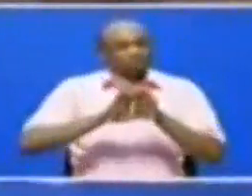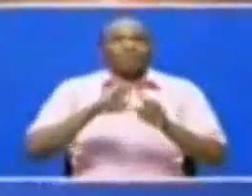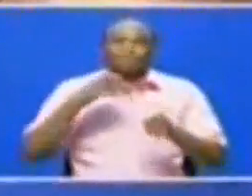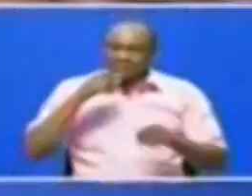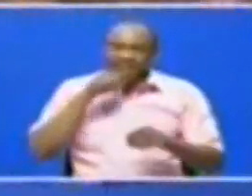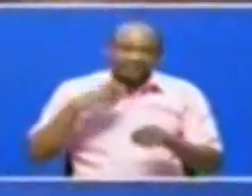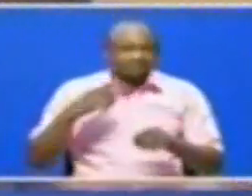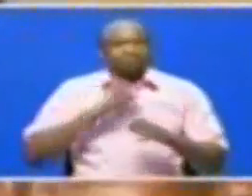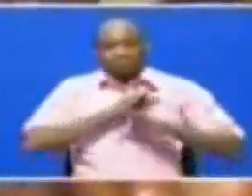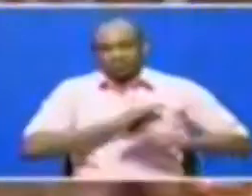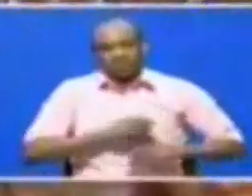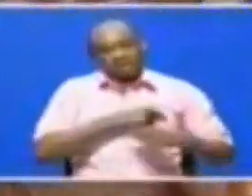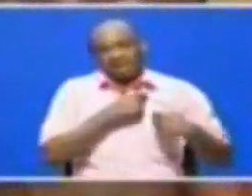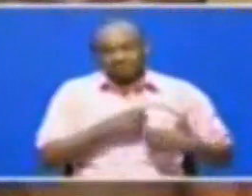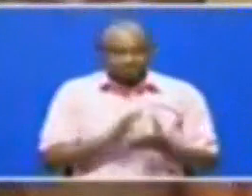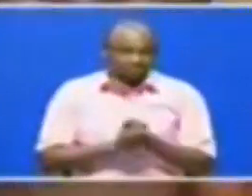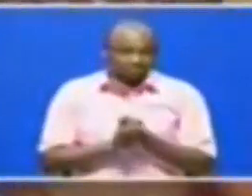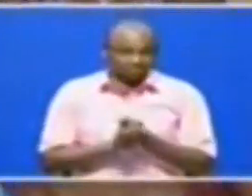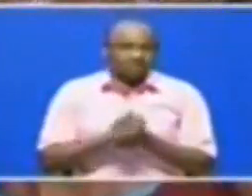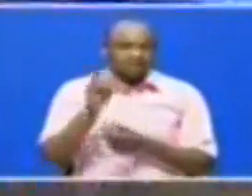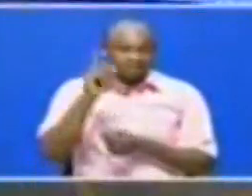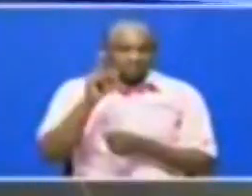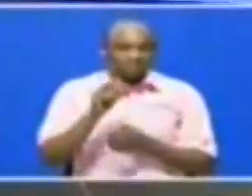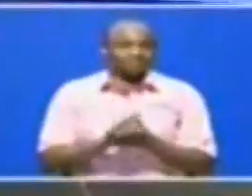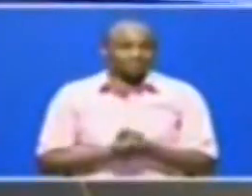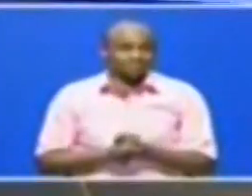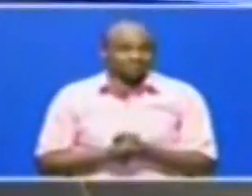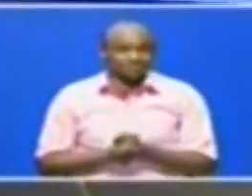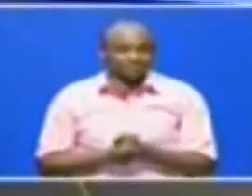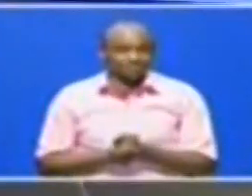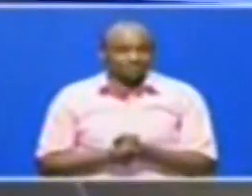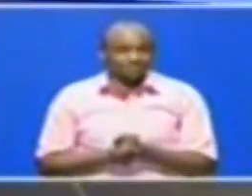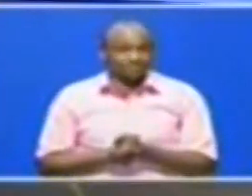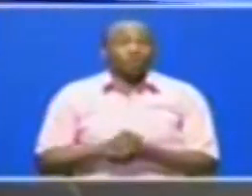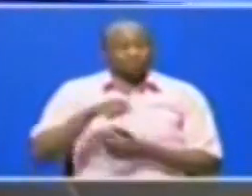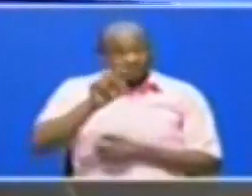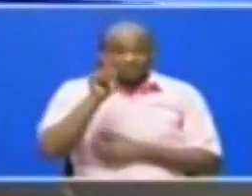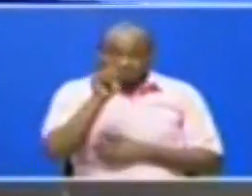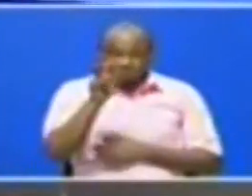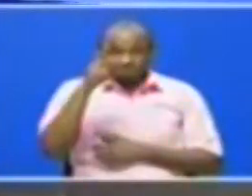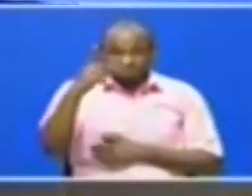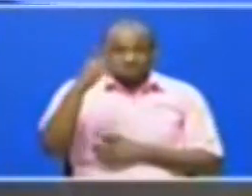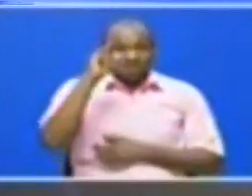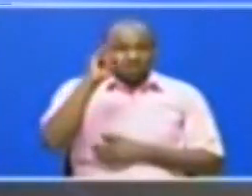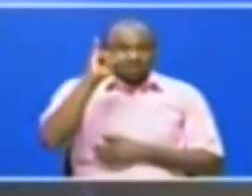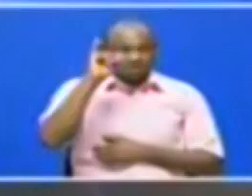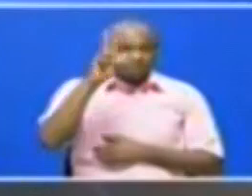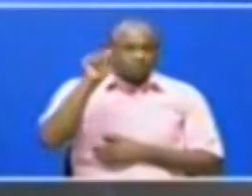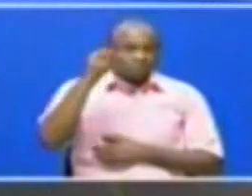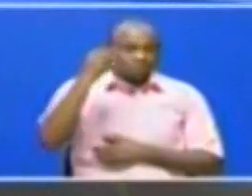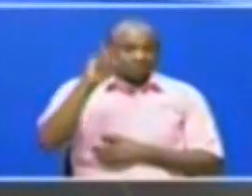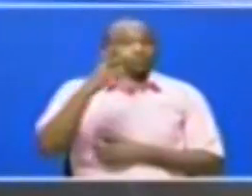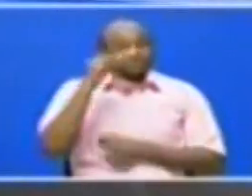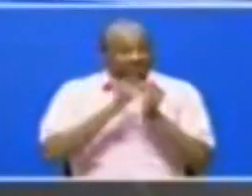parents. Raquel Muigai, KTN News, Nairobi. Well, you've been watching Kivumbi 2017 right here on